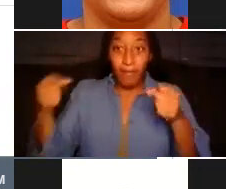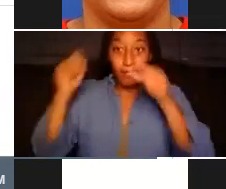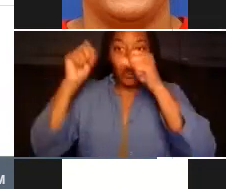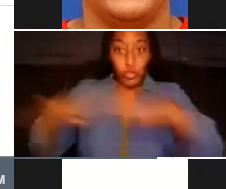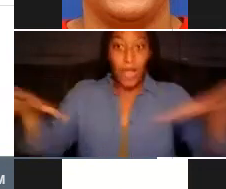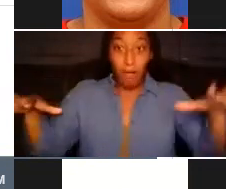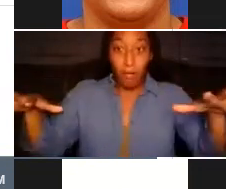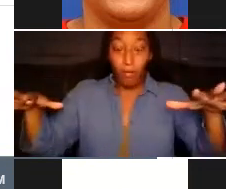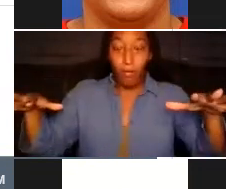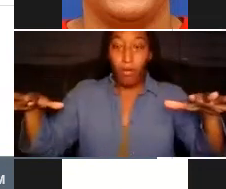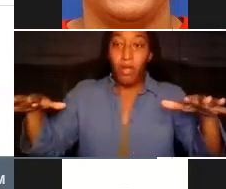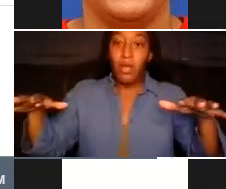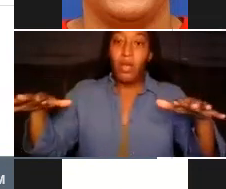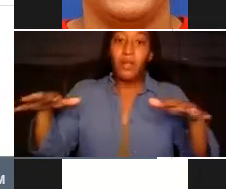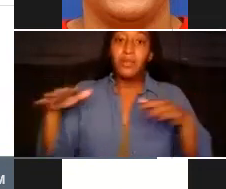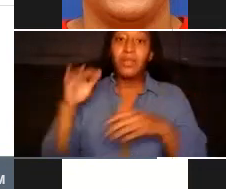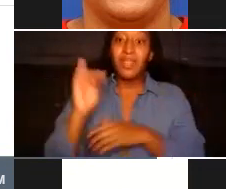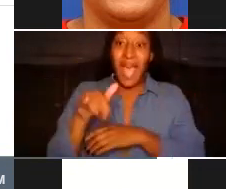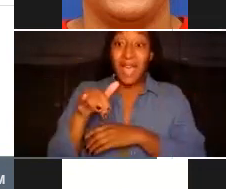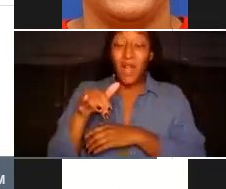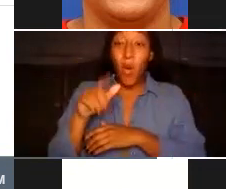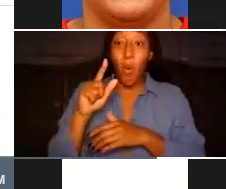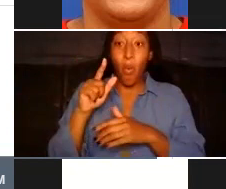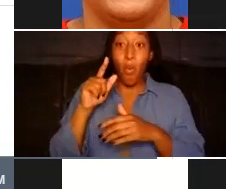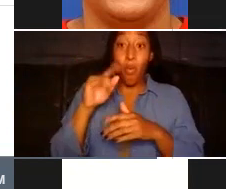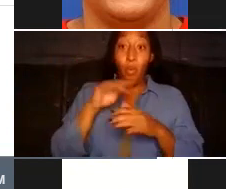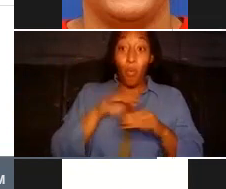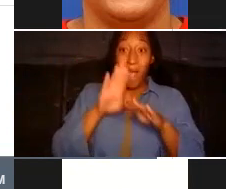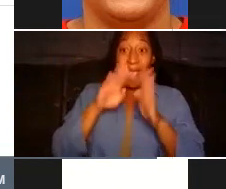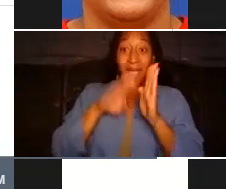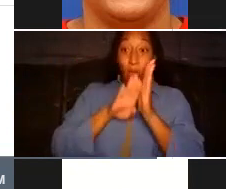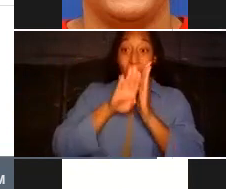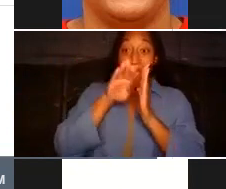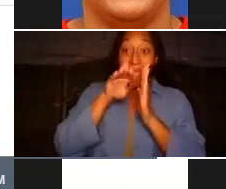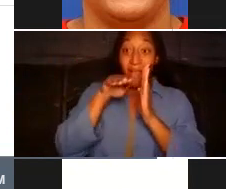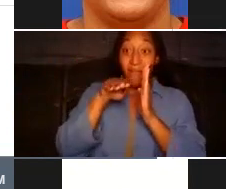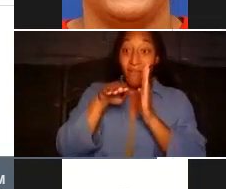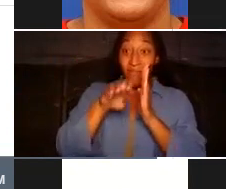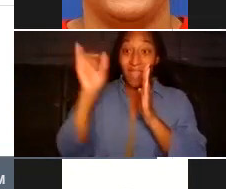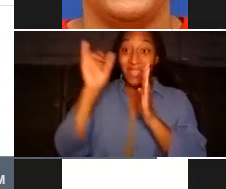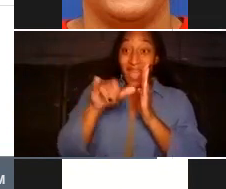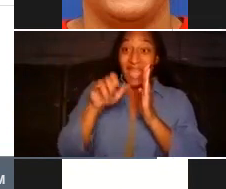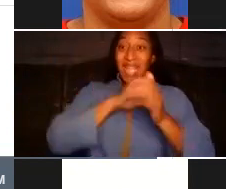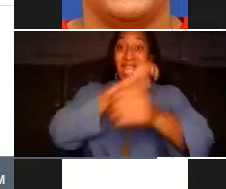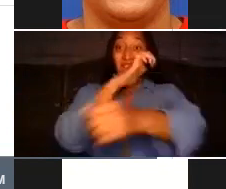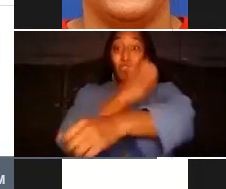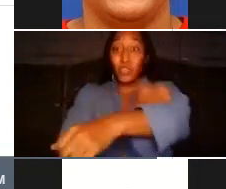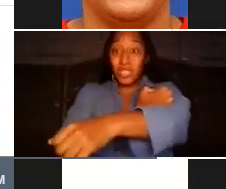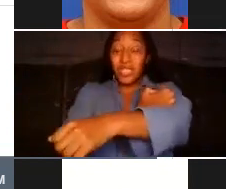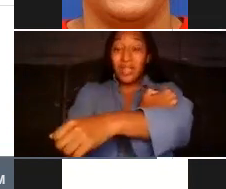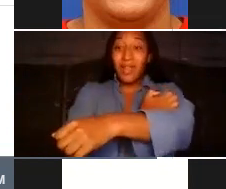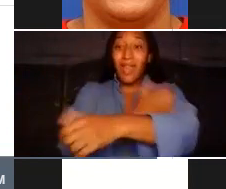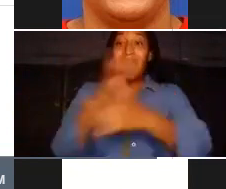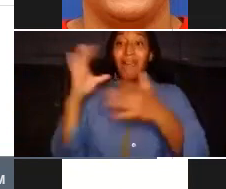is energy, and that energy gets transferred to the glass, causing those molecules in the glass